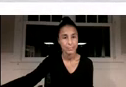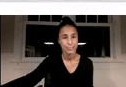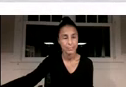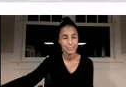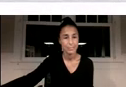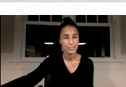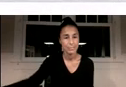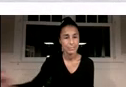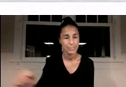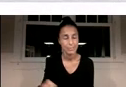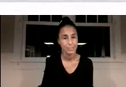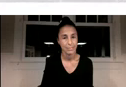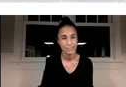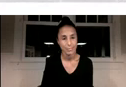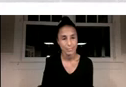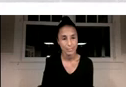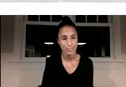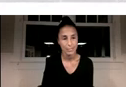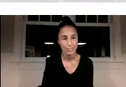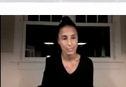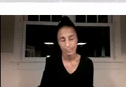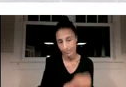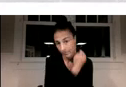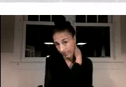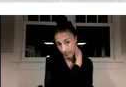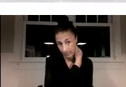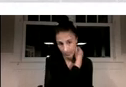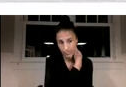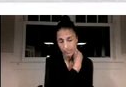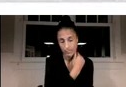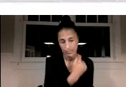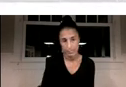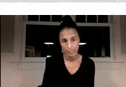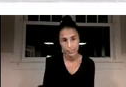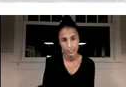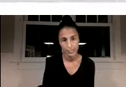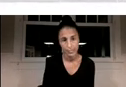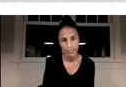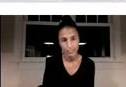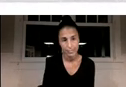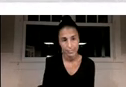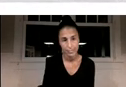So there were two different concepts for redevelopment provided